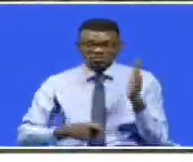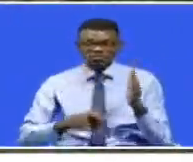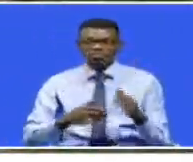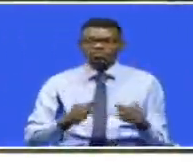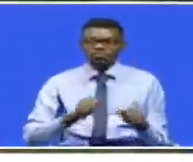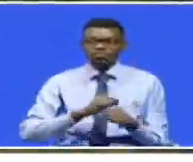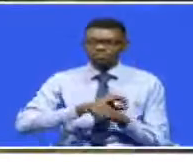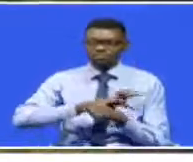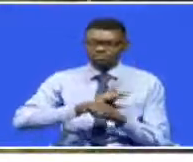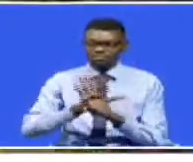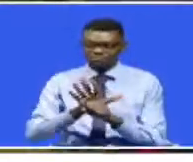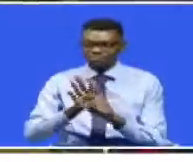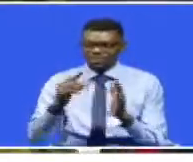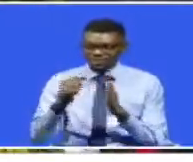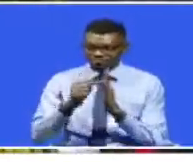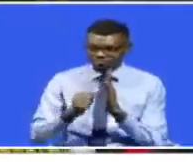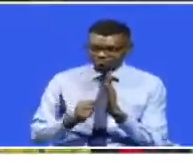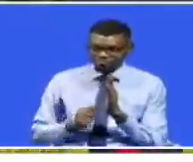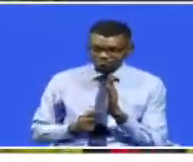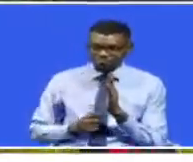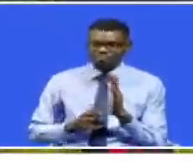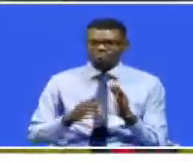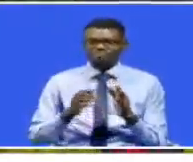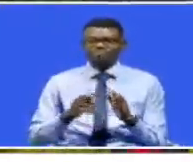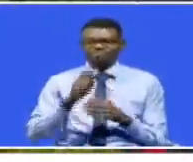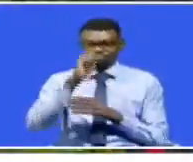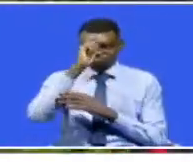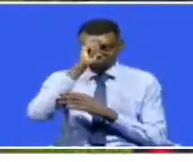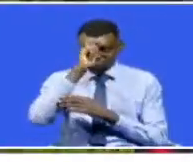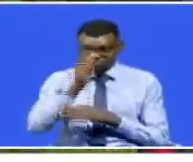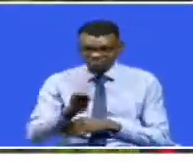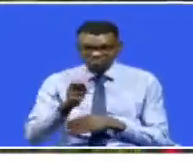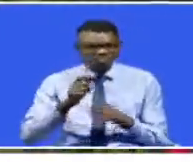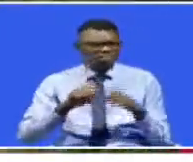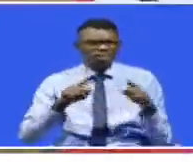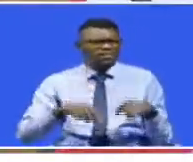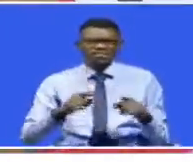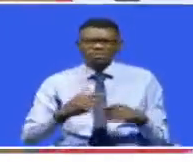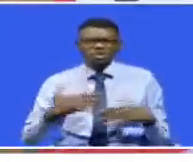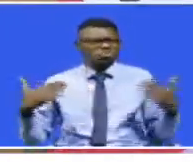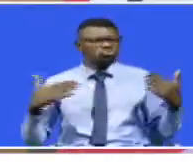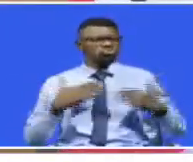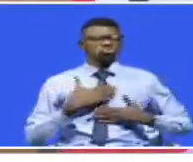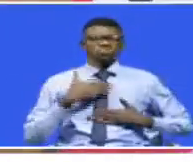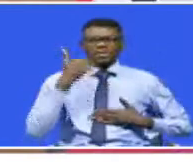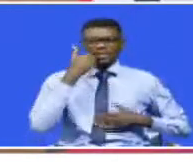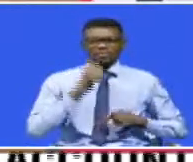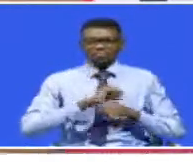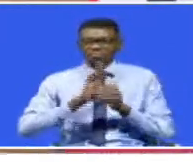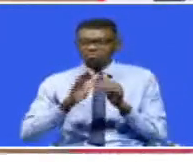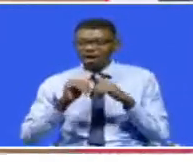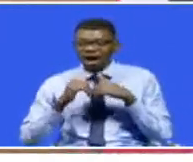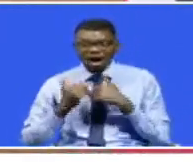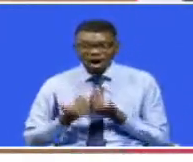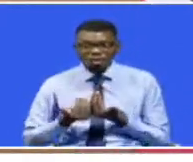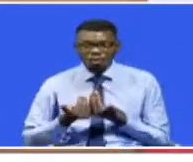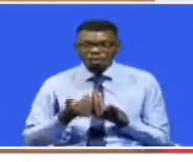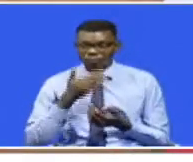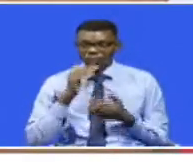observing COVID-19 containment measures and does not know how he contracted the virus. The best way to go is to follow